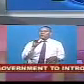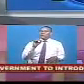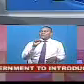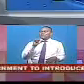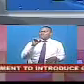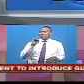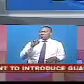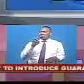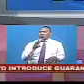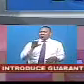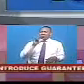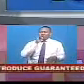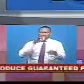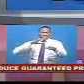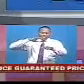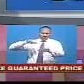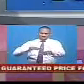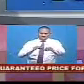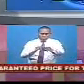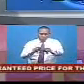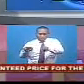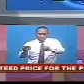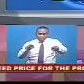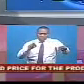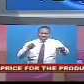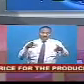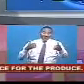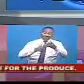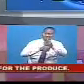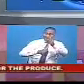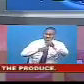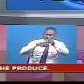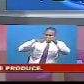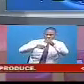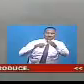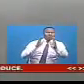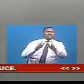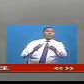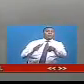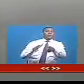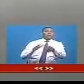outflow, indicating all the water pollutants from human interventions remain in the lake.